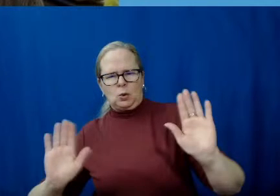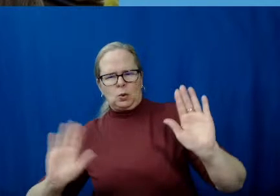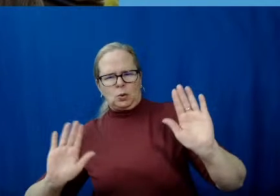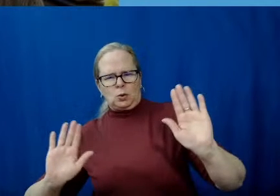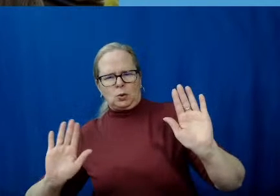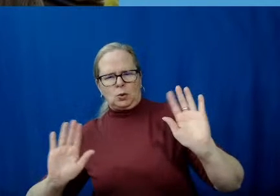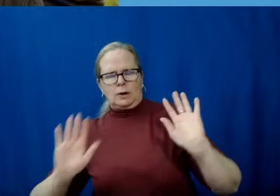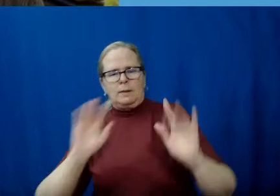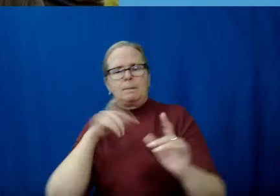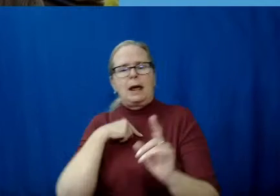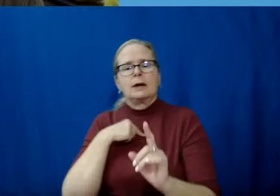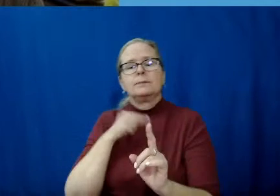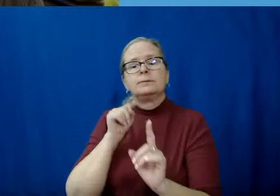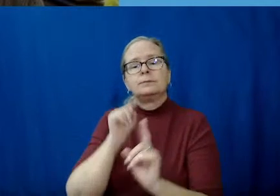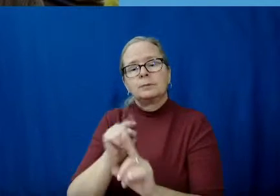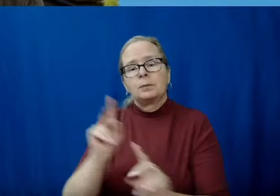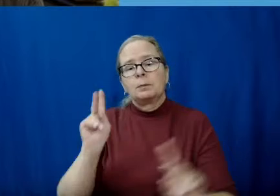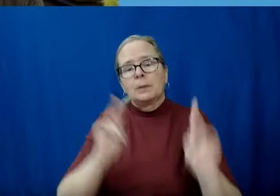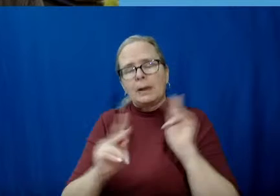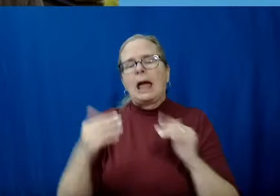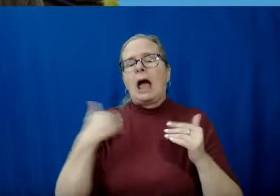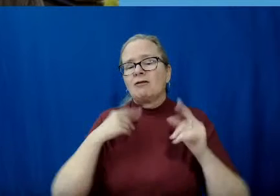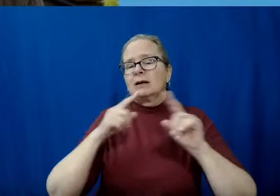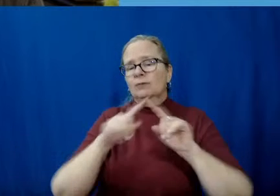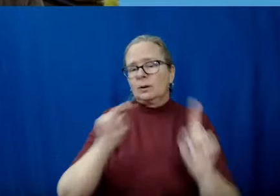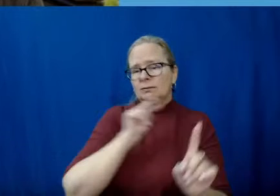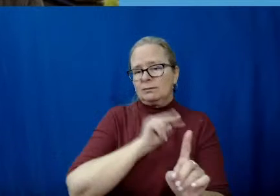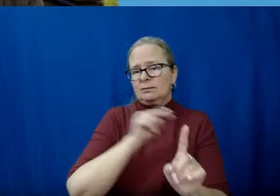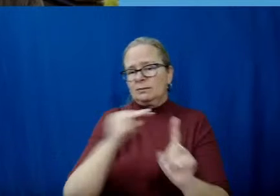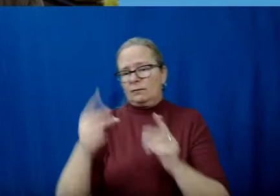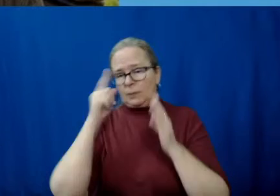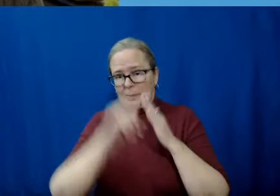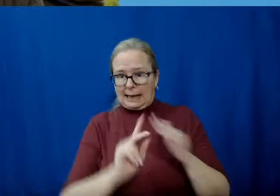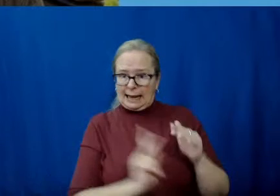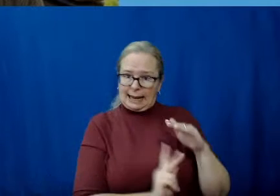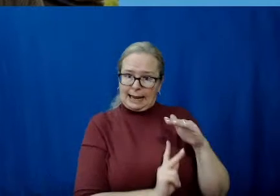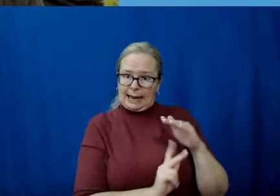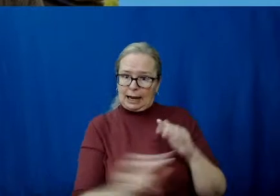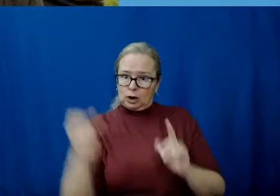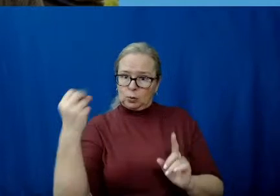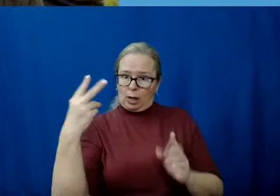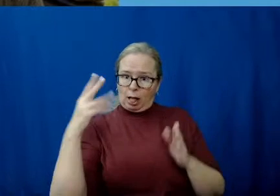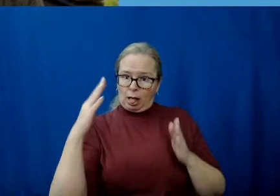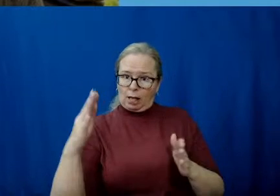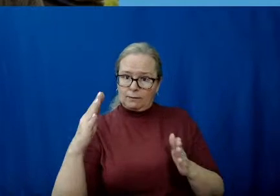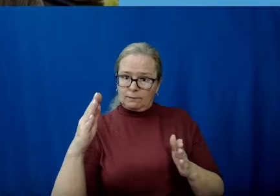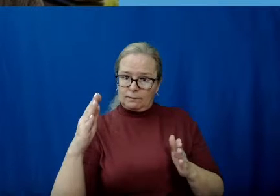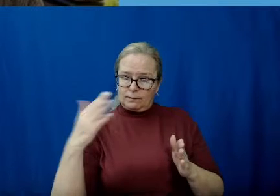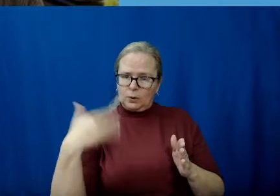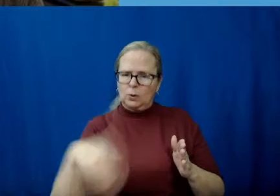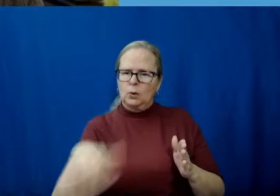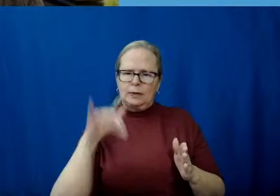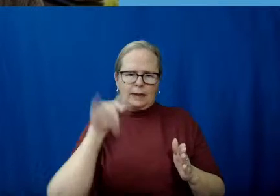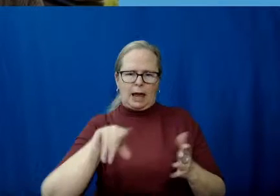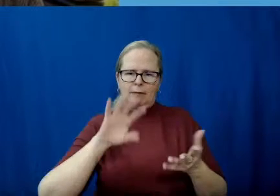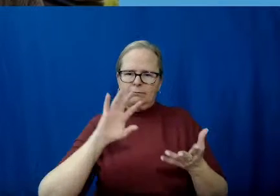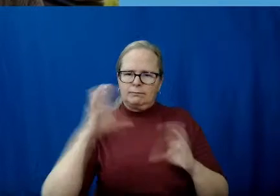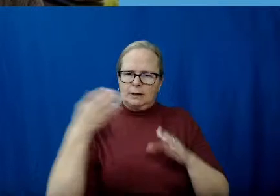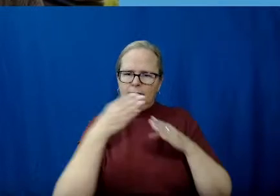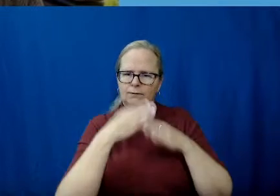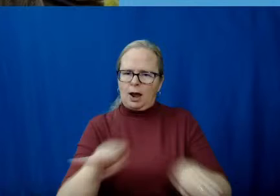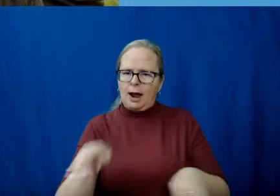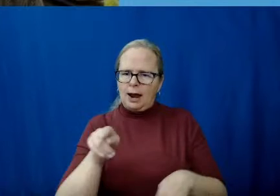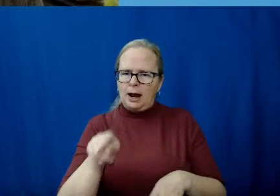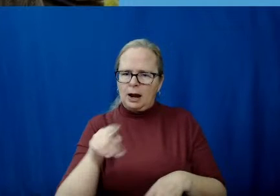which framework you're looking at. Are you looking at the mental health of the child? Are you looking at the possible health risk of the child? Are you looking at the potential